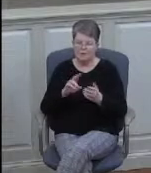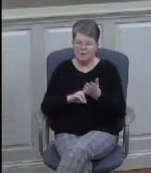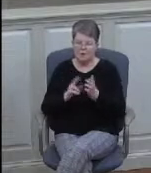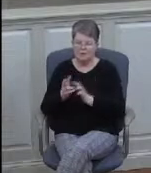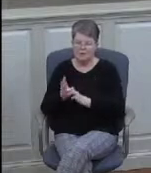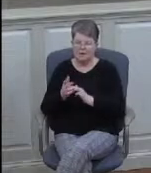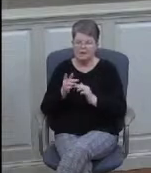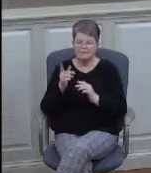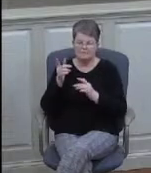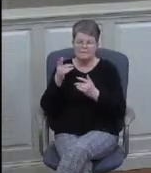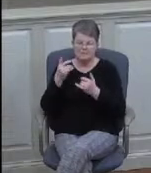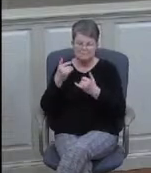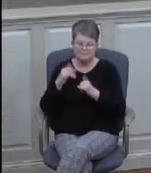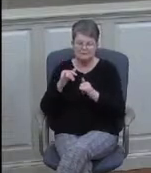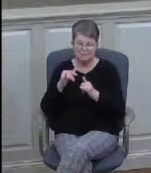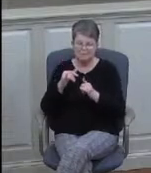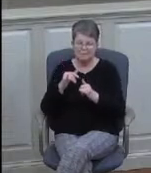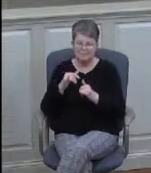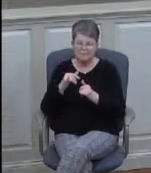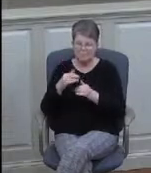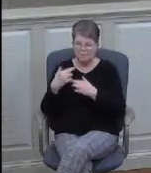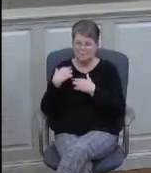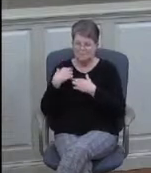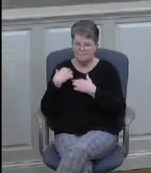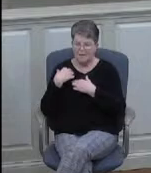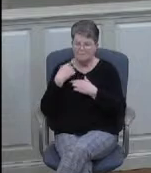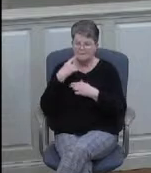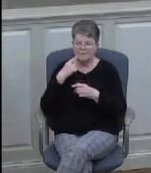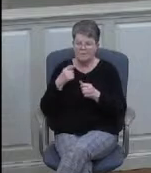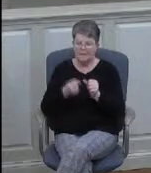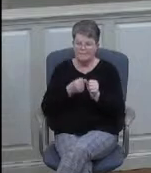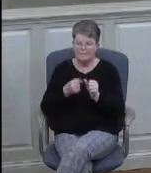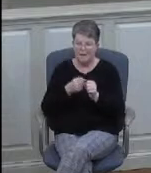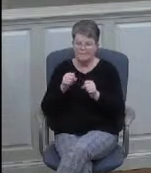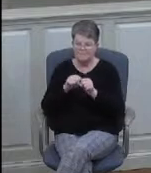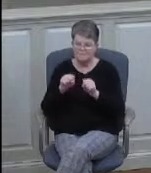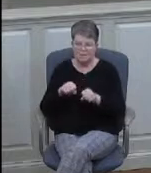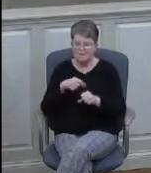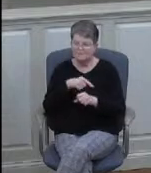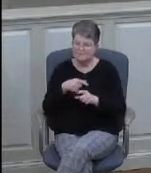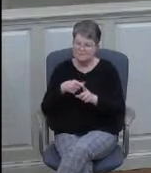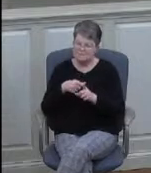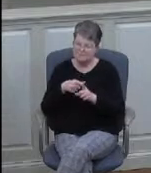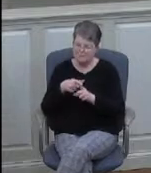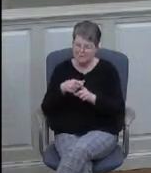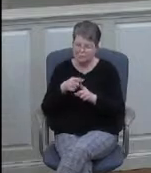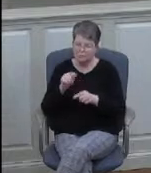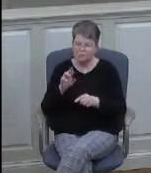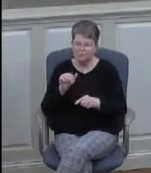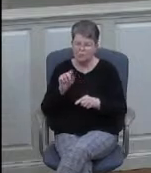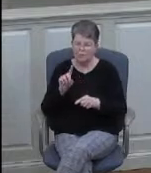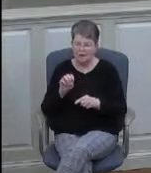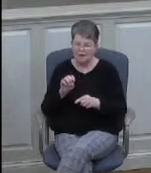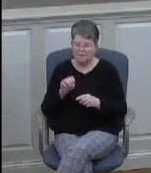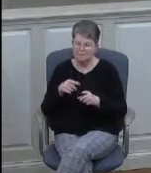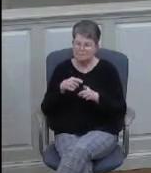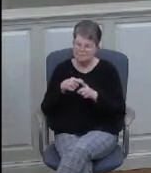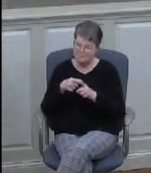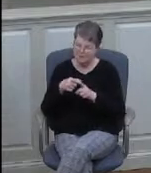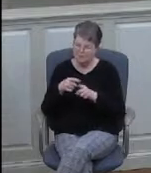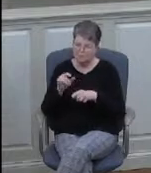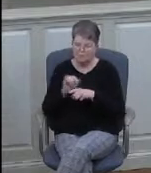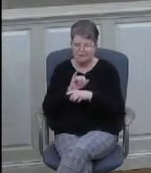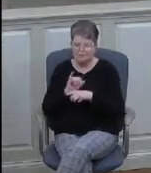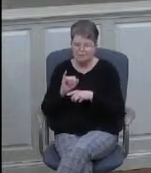resident inspection, including the pump station and various items like that. This is a specialty trade. Mm-hmm. It is a specialty